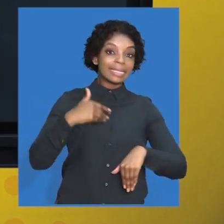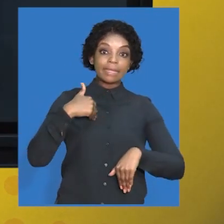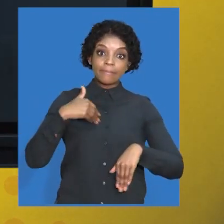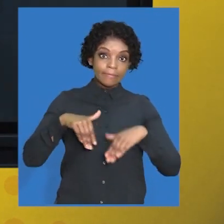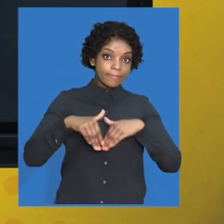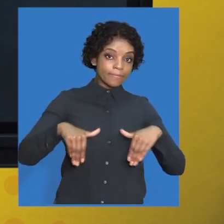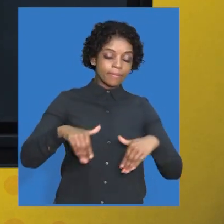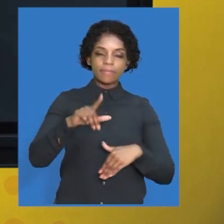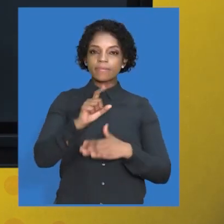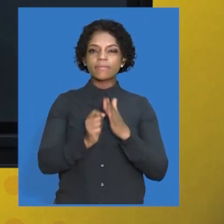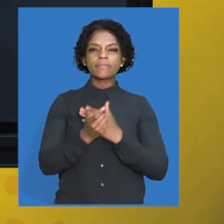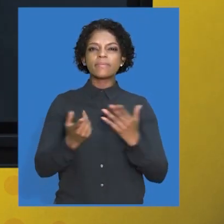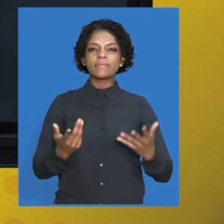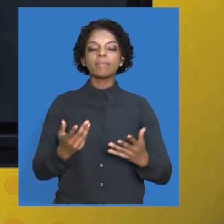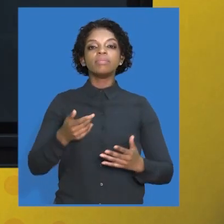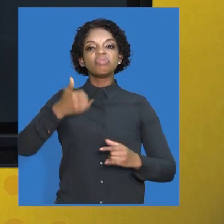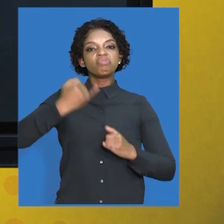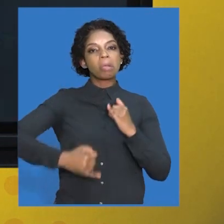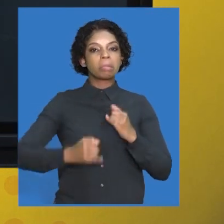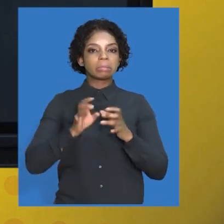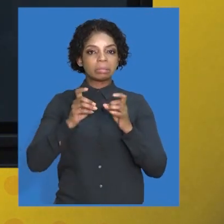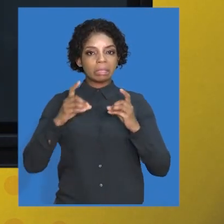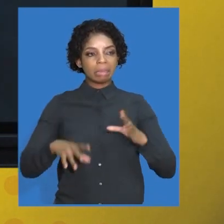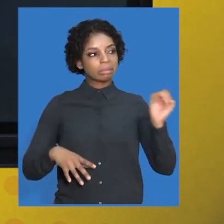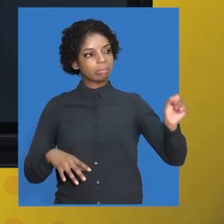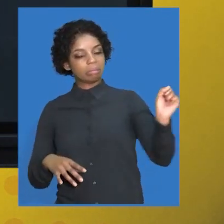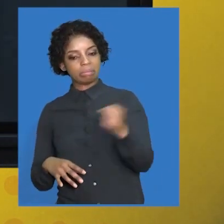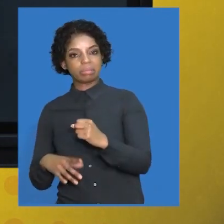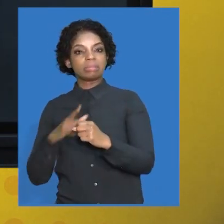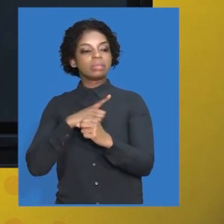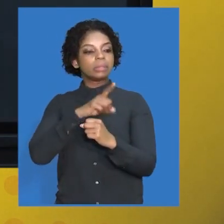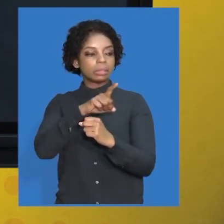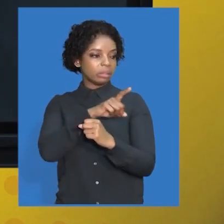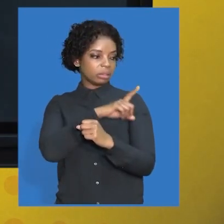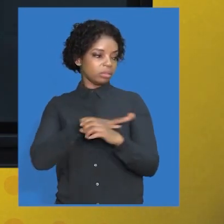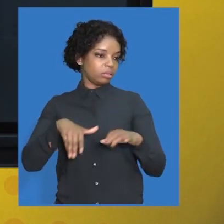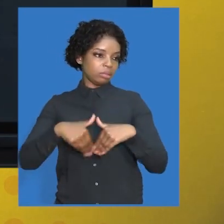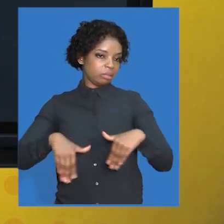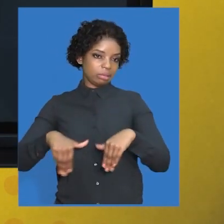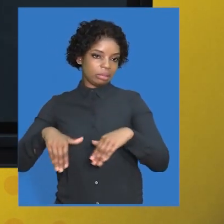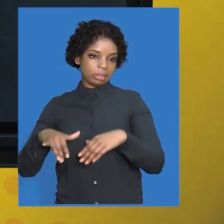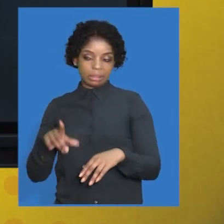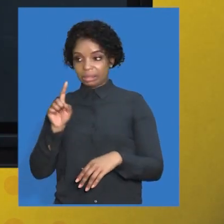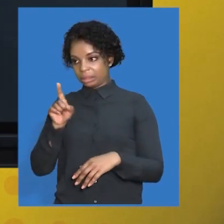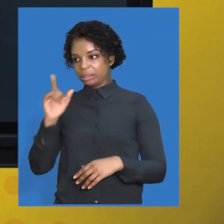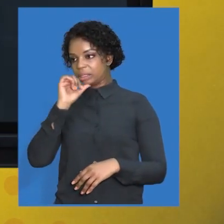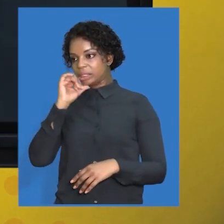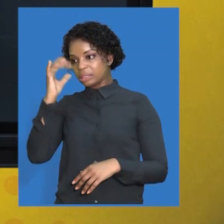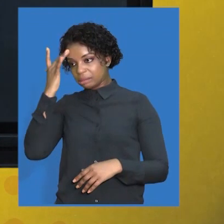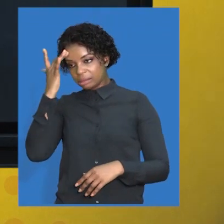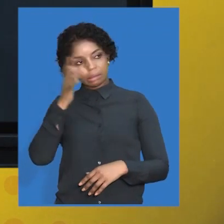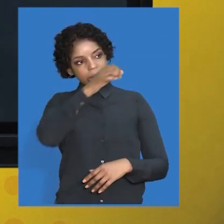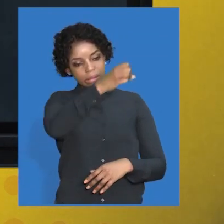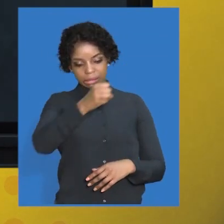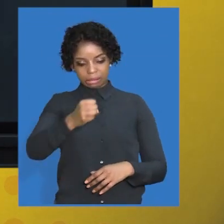potentially a wrong director gets in the business because only very little people voted for who should be a director